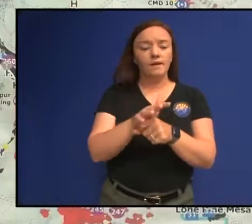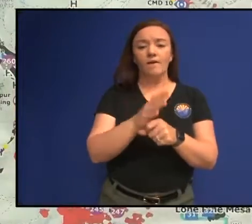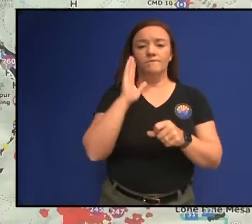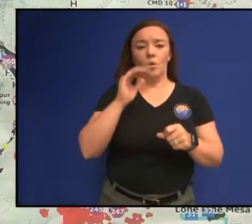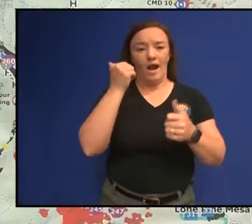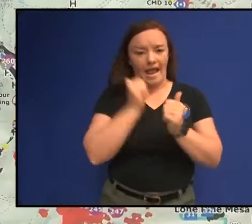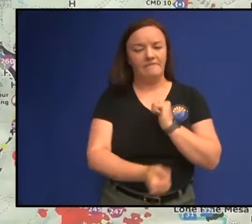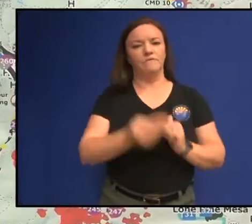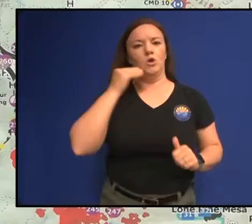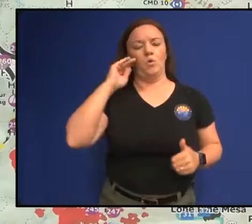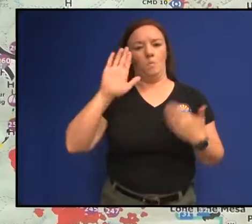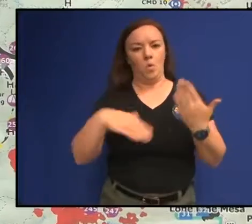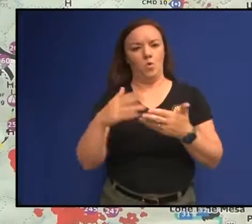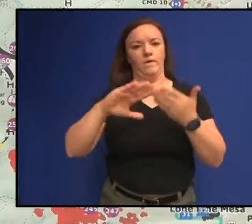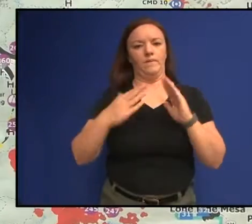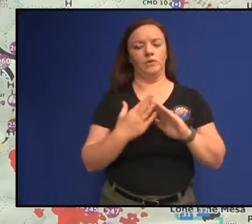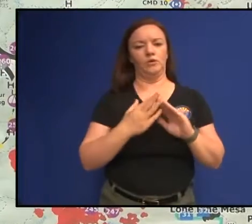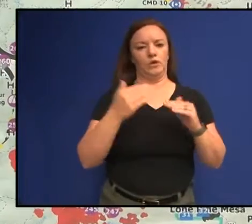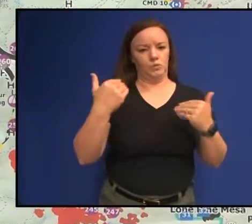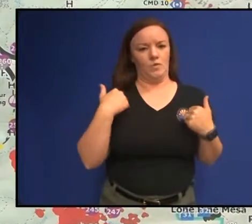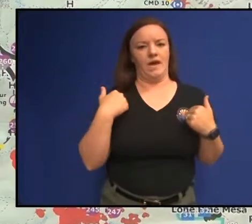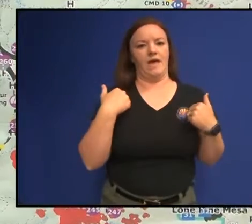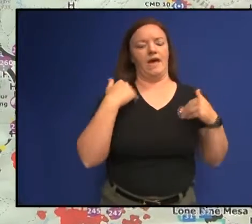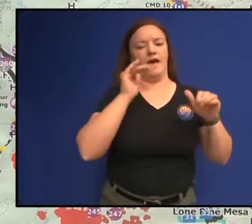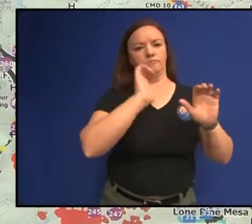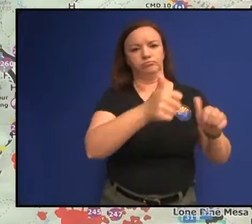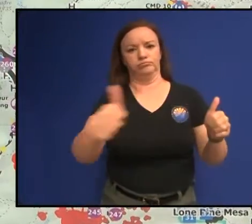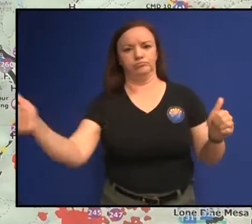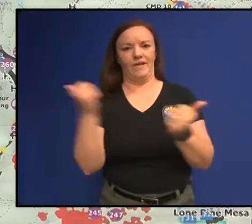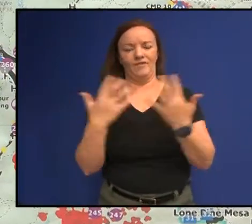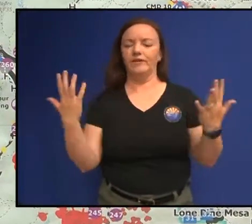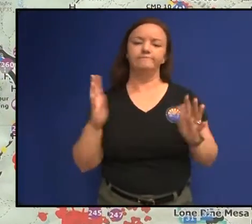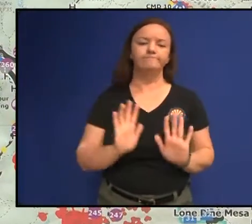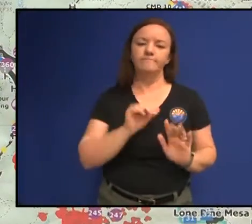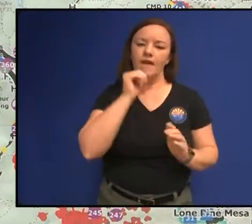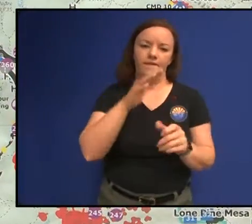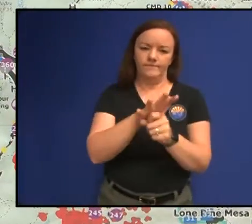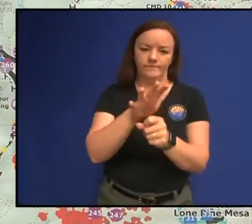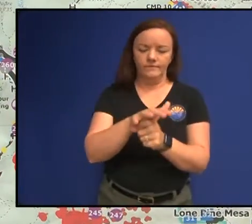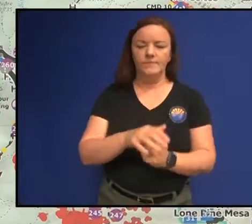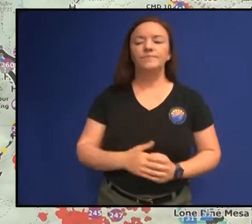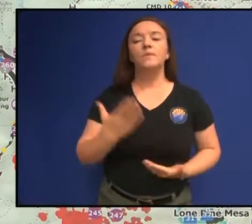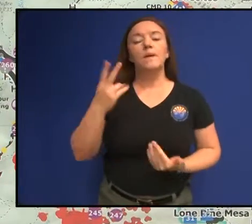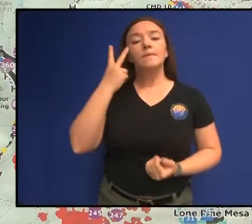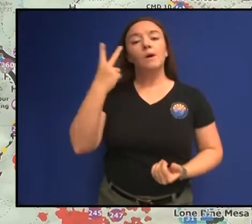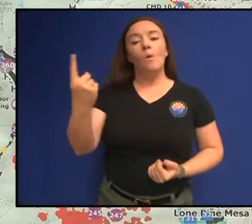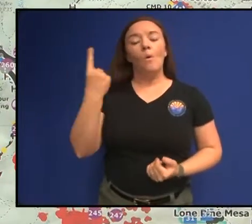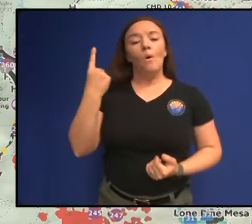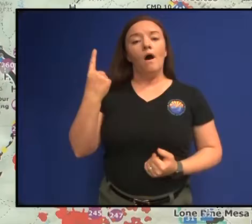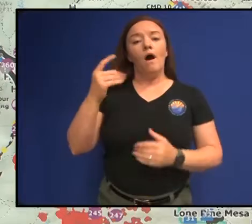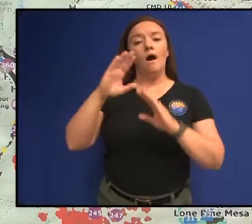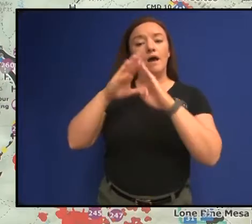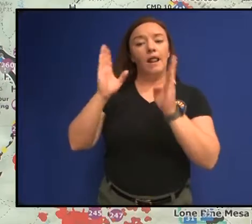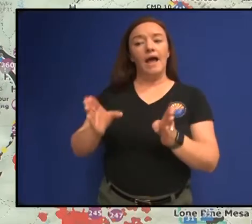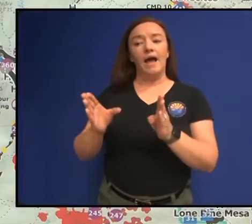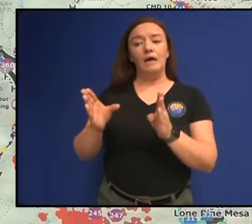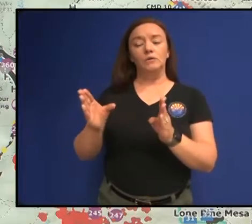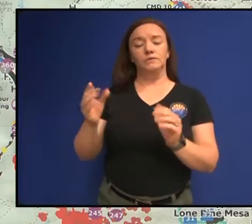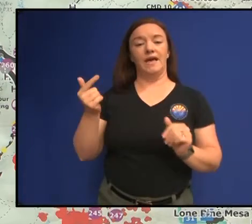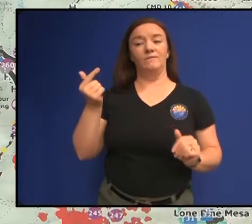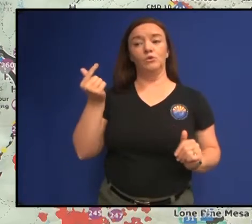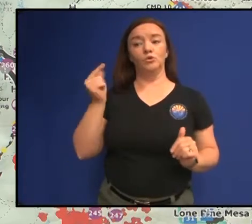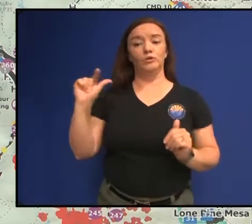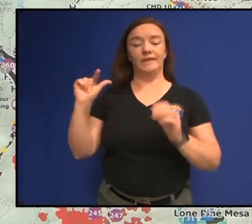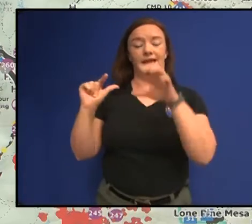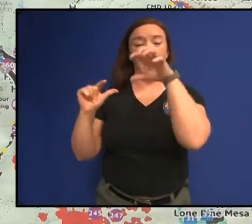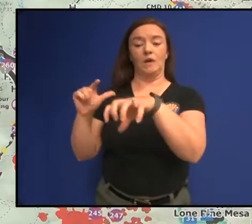And so we look at the places that are the easiest to save. So you may have a house that has lots of green area, what we would consider kind of a safety